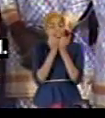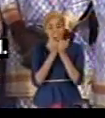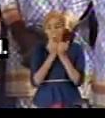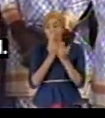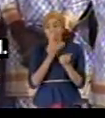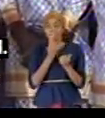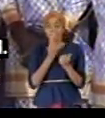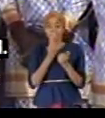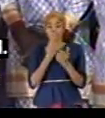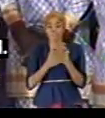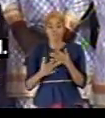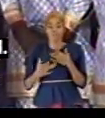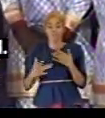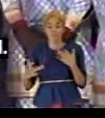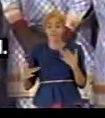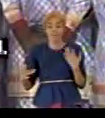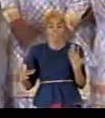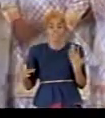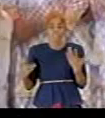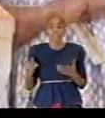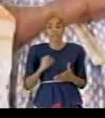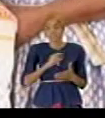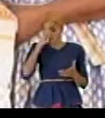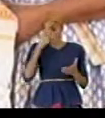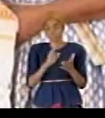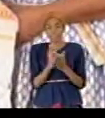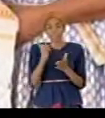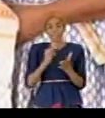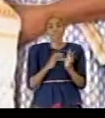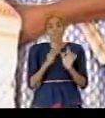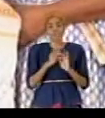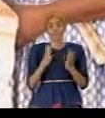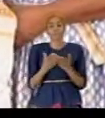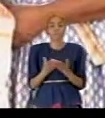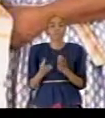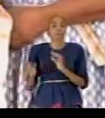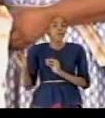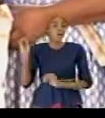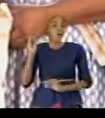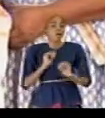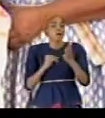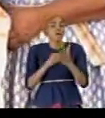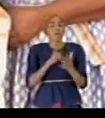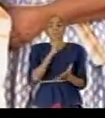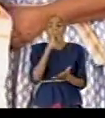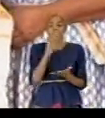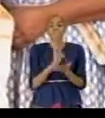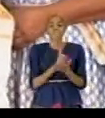precious blood. I believe the Bible. I believe.